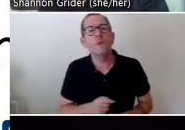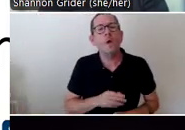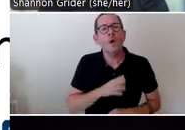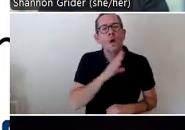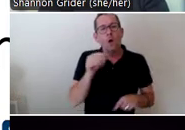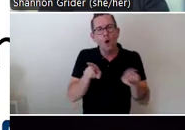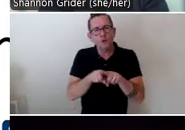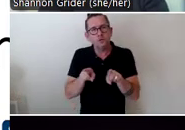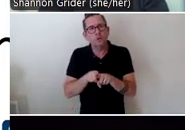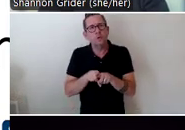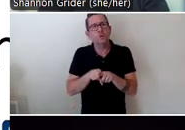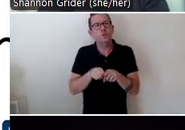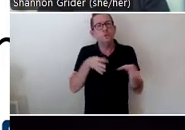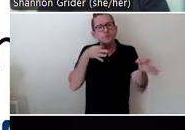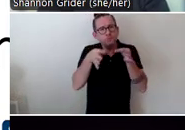that request.